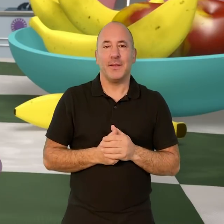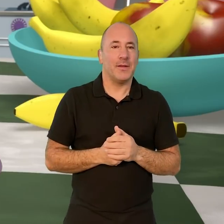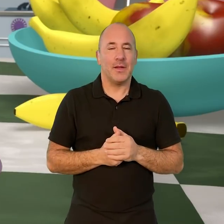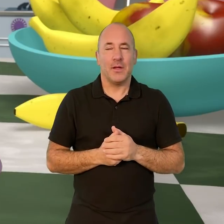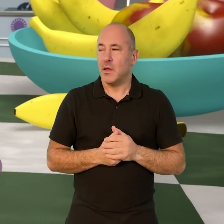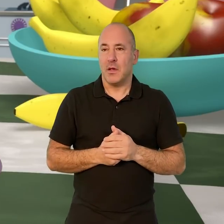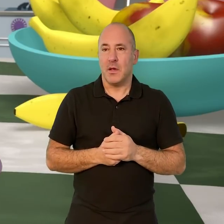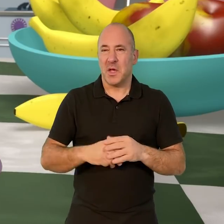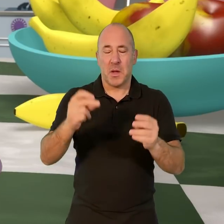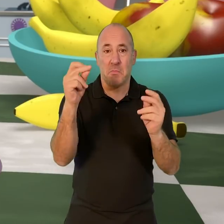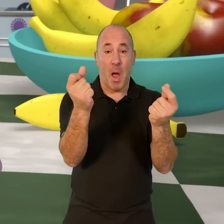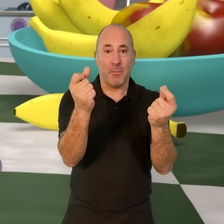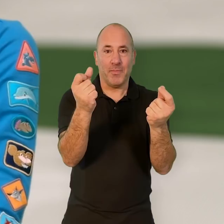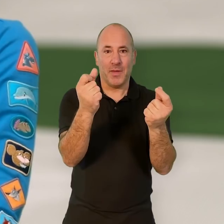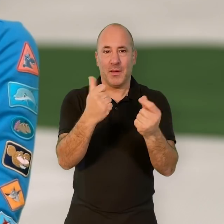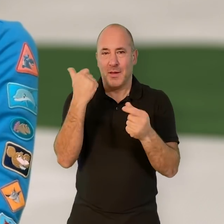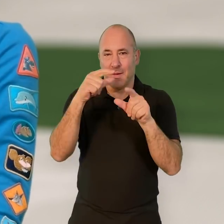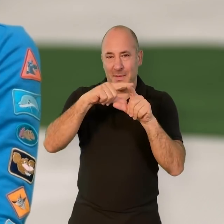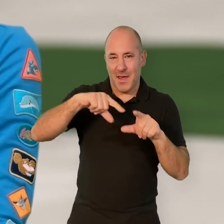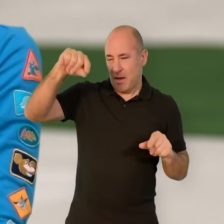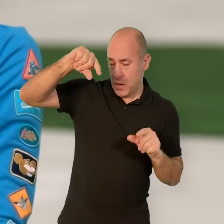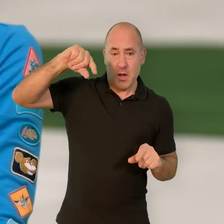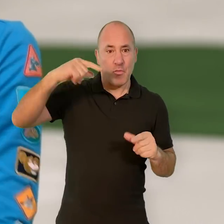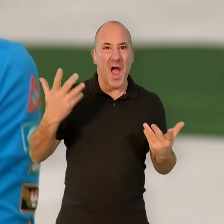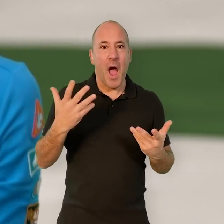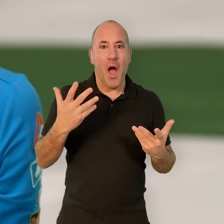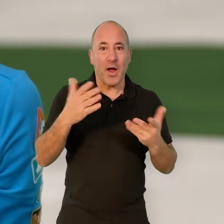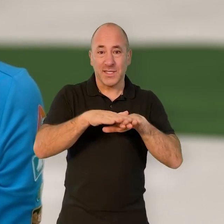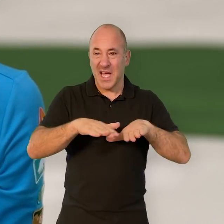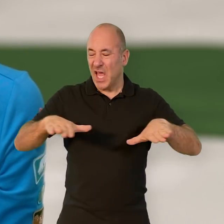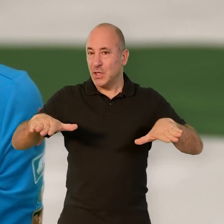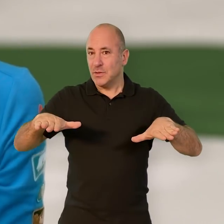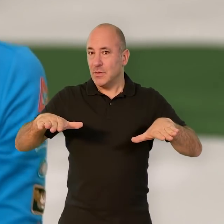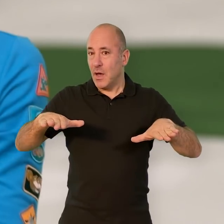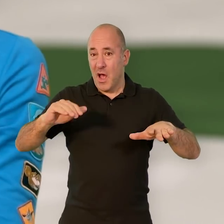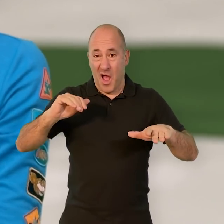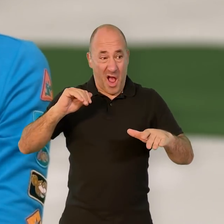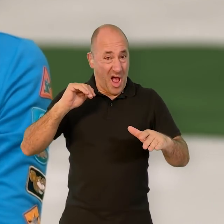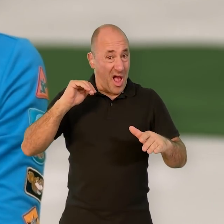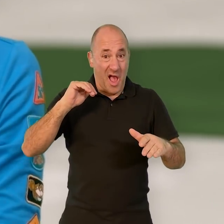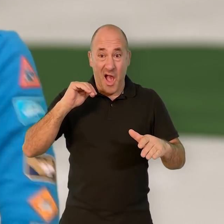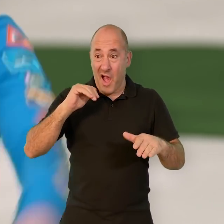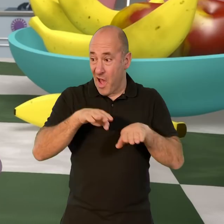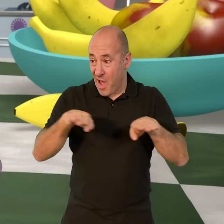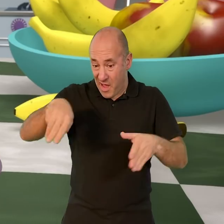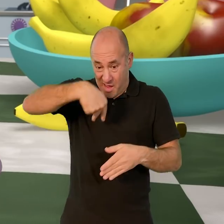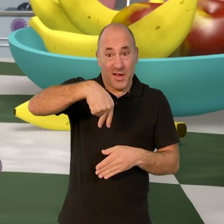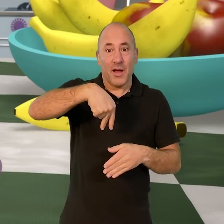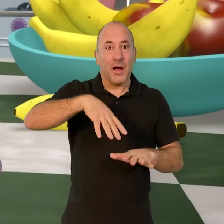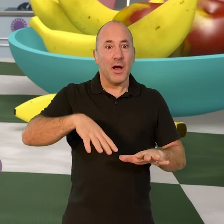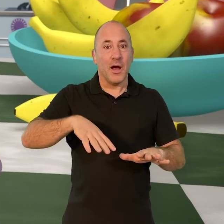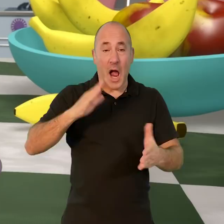and exciting. And in the blink of an eye, Betsy finds herself standing on a